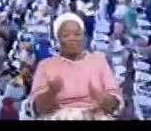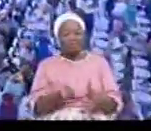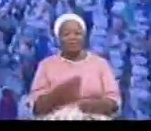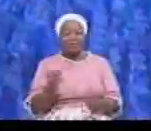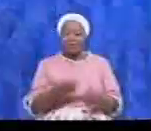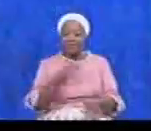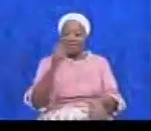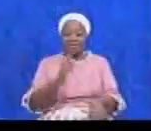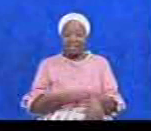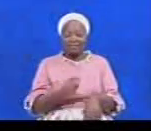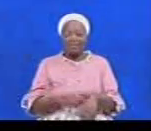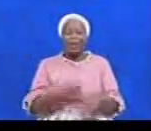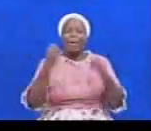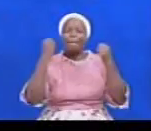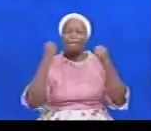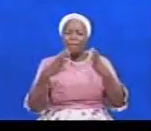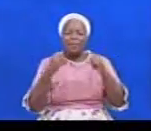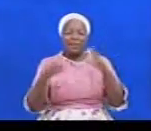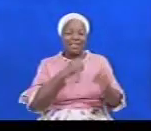Many, many years ago.